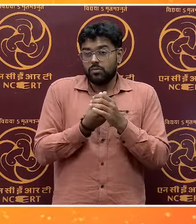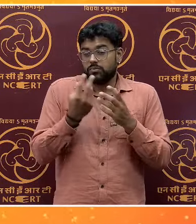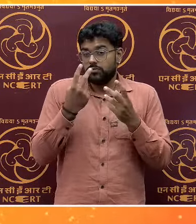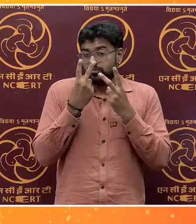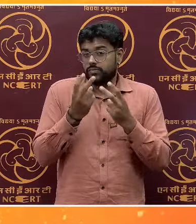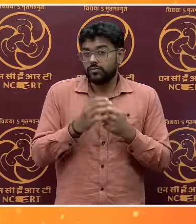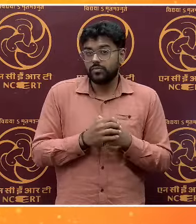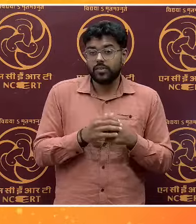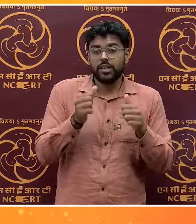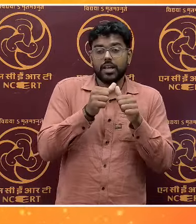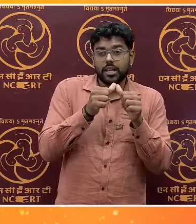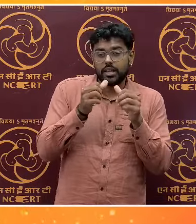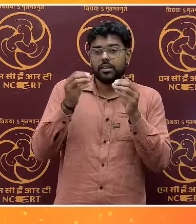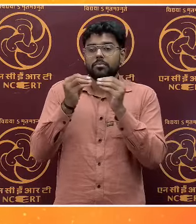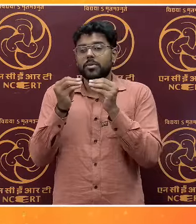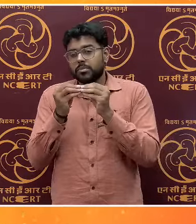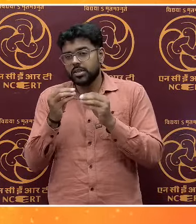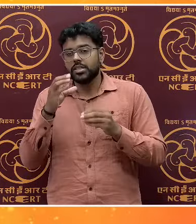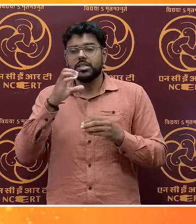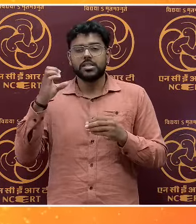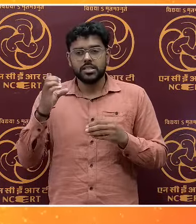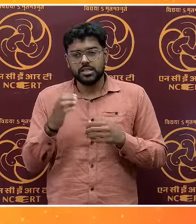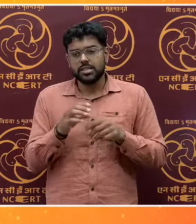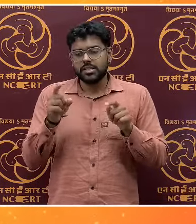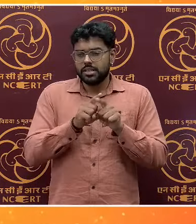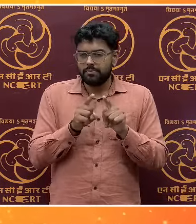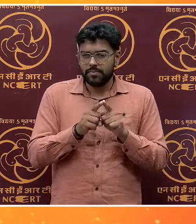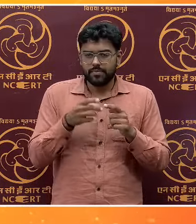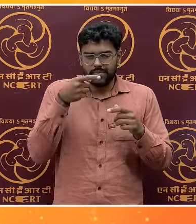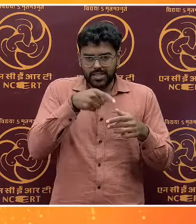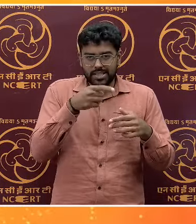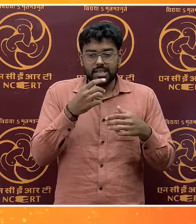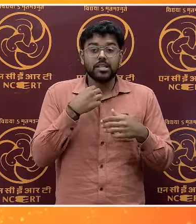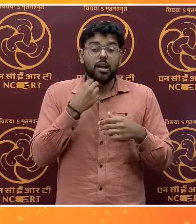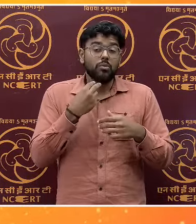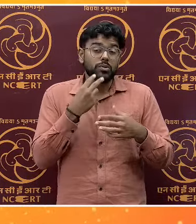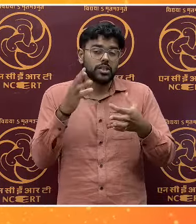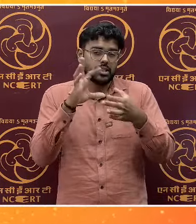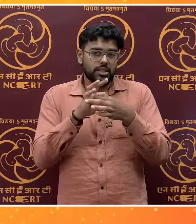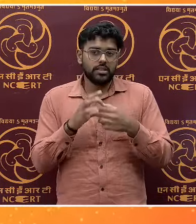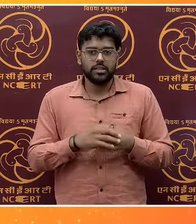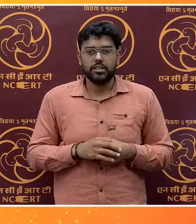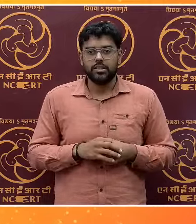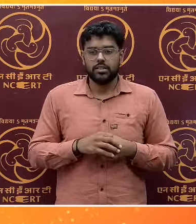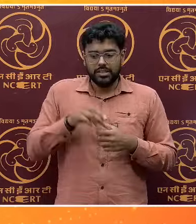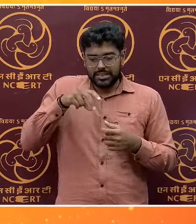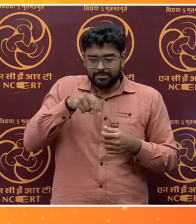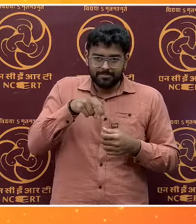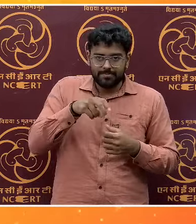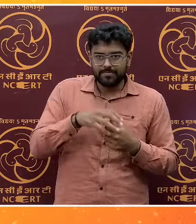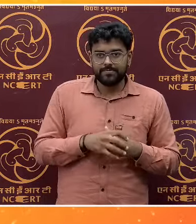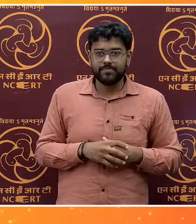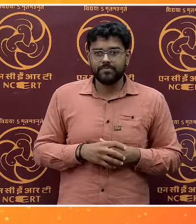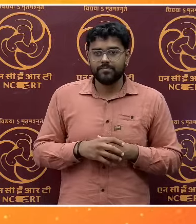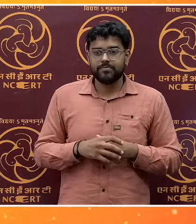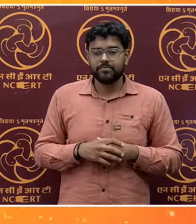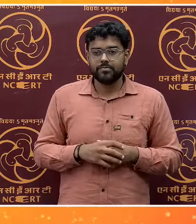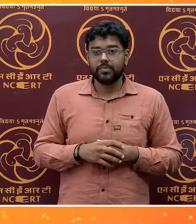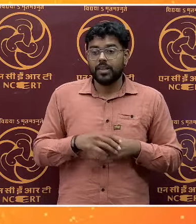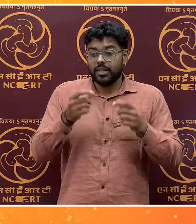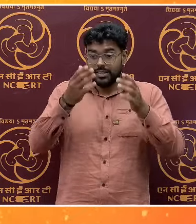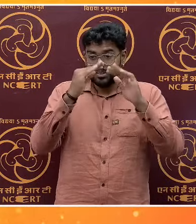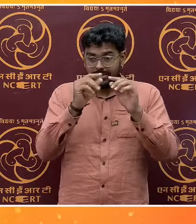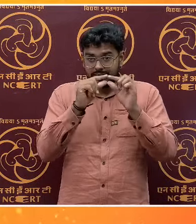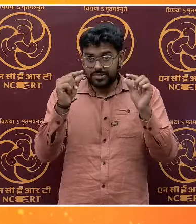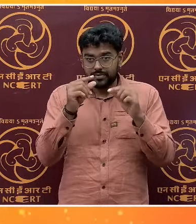like A, B, B, C, C. Yeah, Okay. according to the sound. Rhyming scheme. Yeah. Mm, So, and in next line